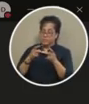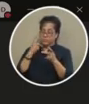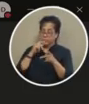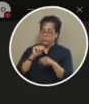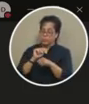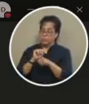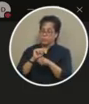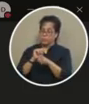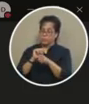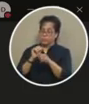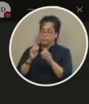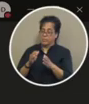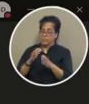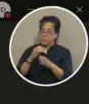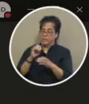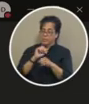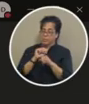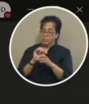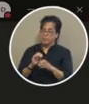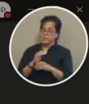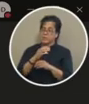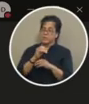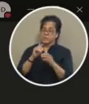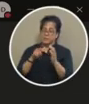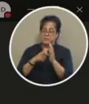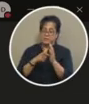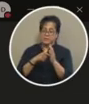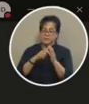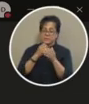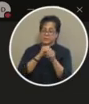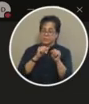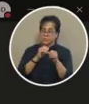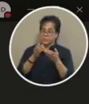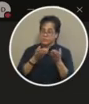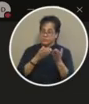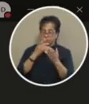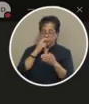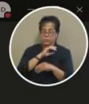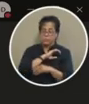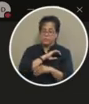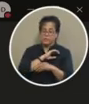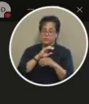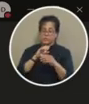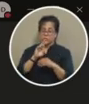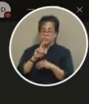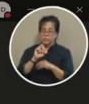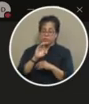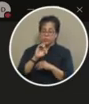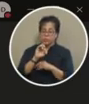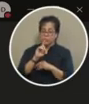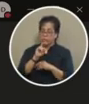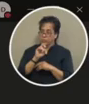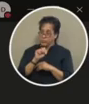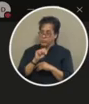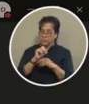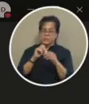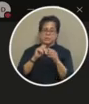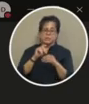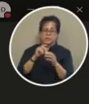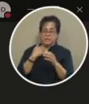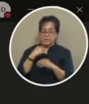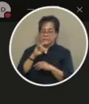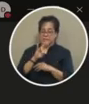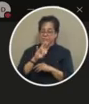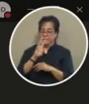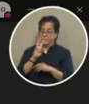employees. This is the best value procurement for security services for police headquarters. The item had